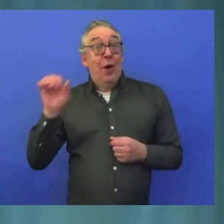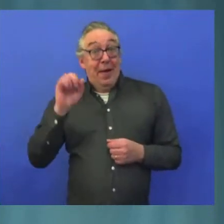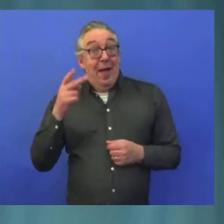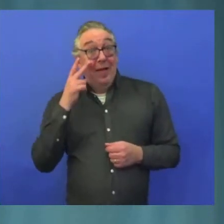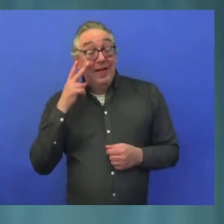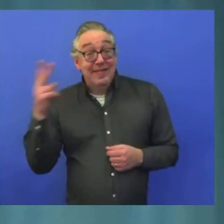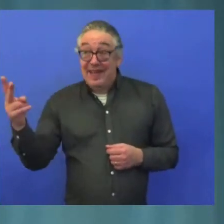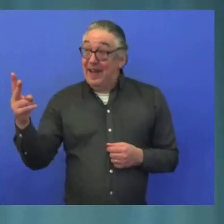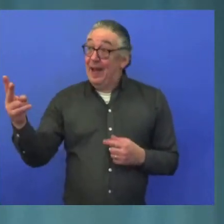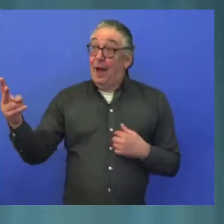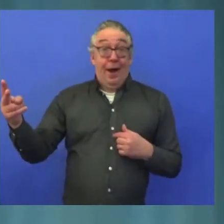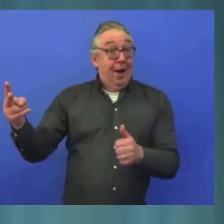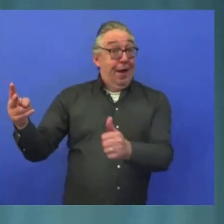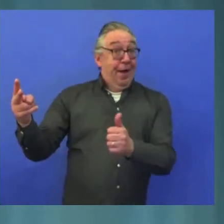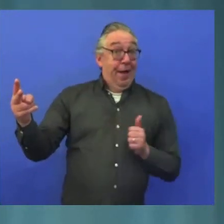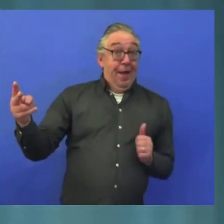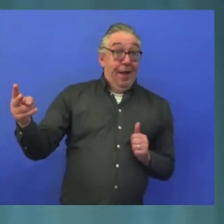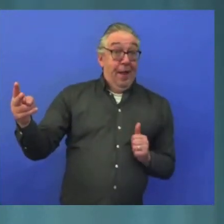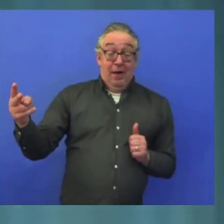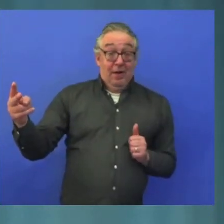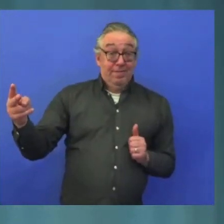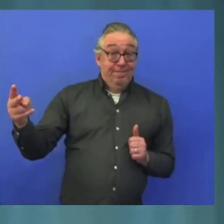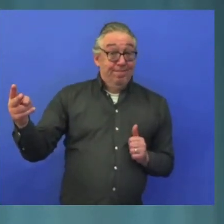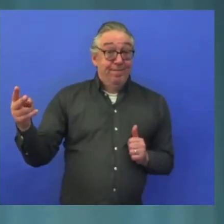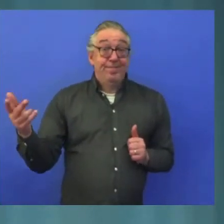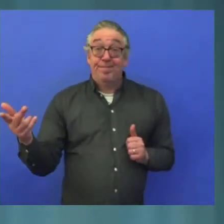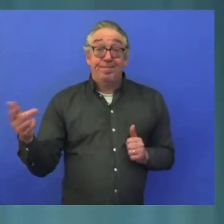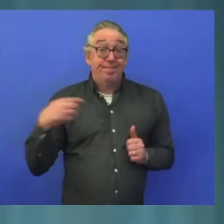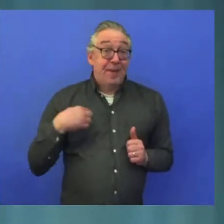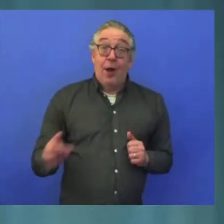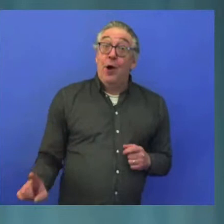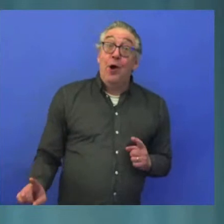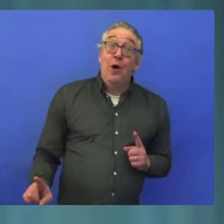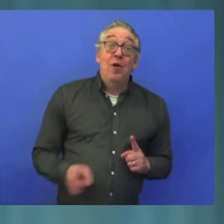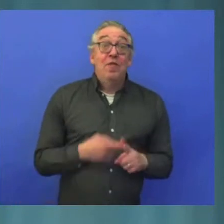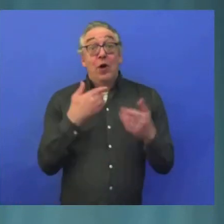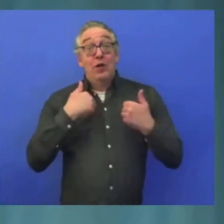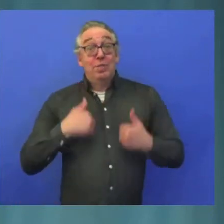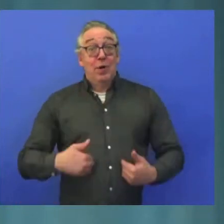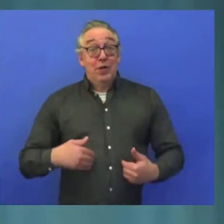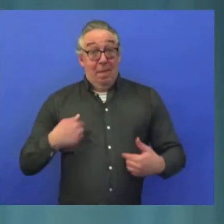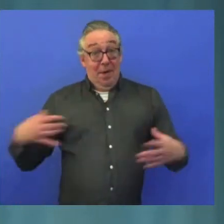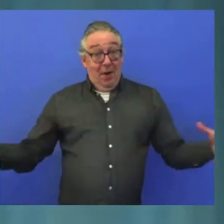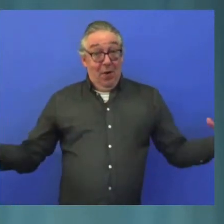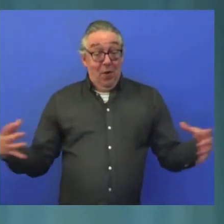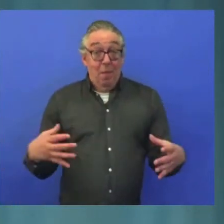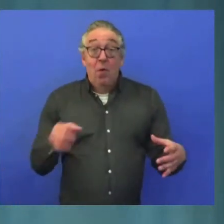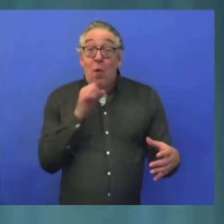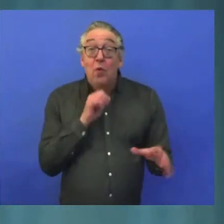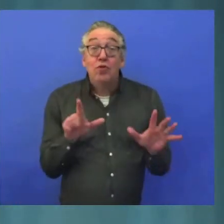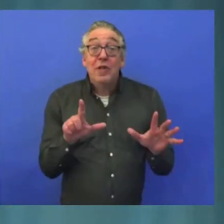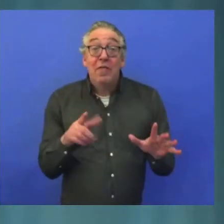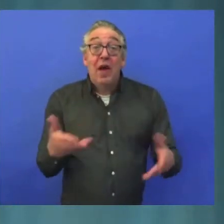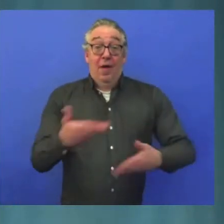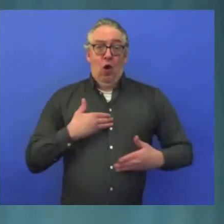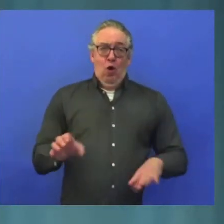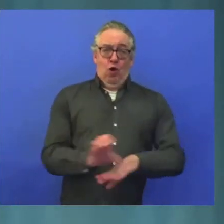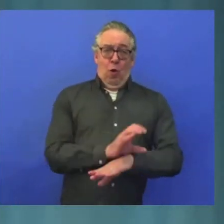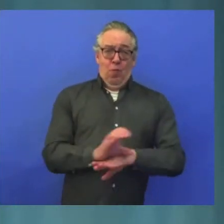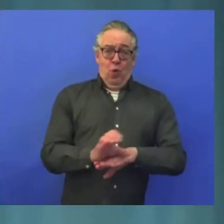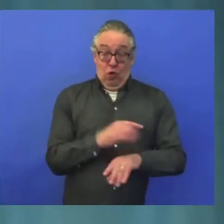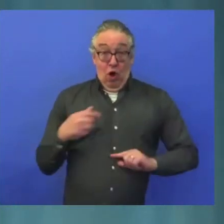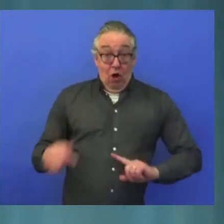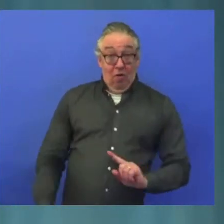had a computer in the classroom with the age of 7 years. And this was, I don't know, I